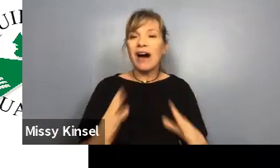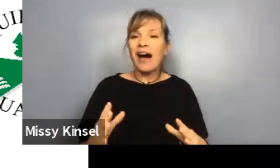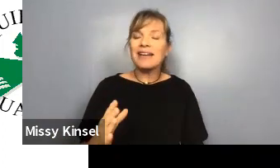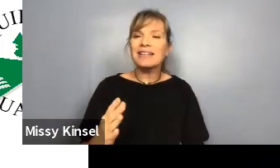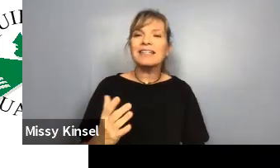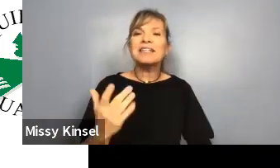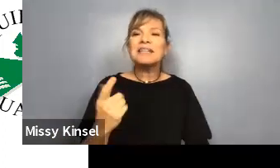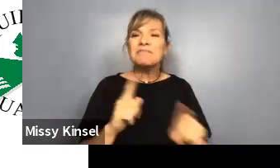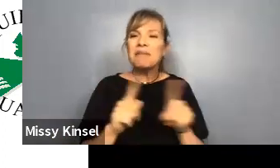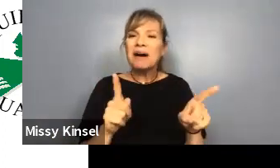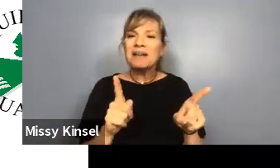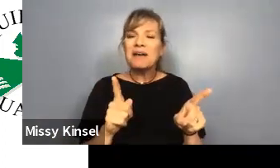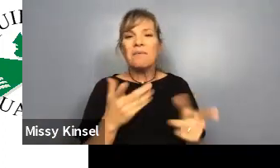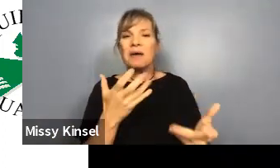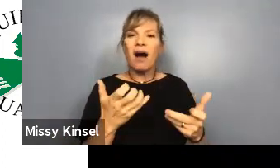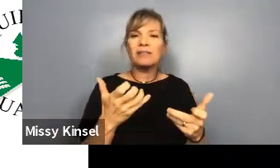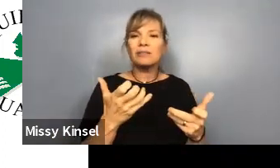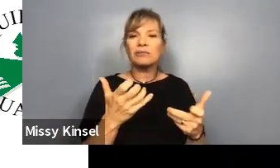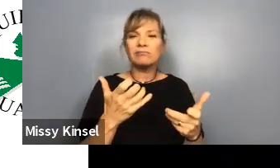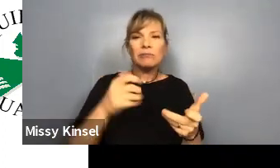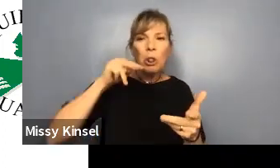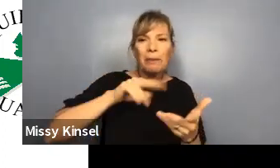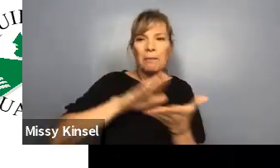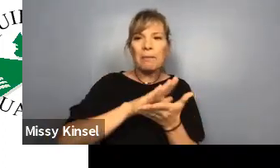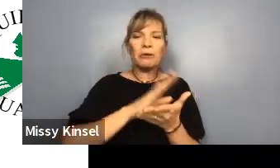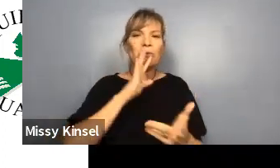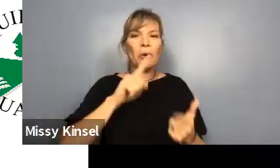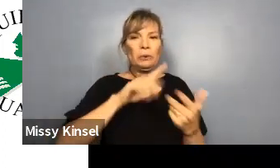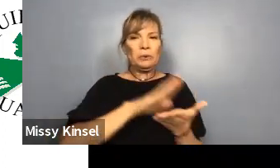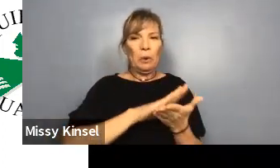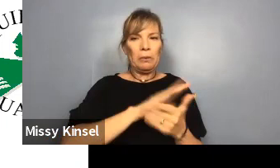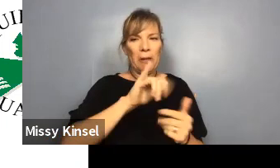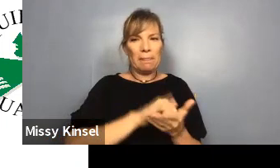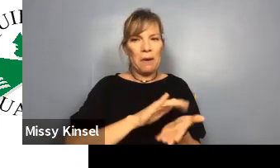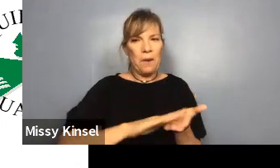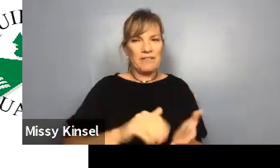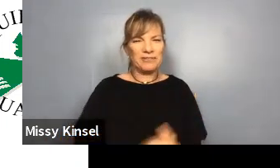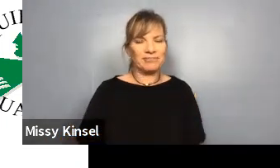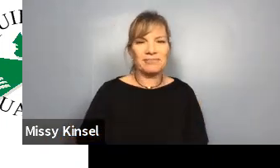We probably want to address that with the school. All right.